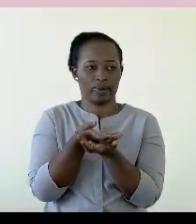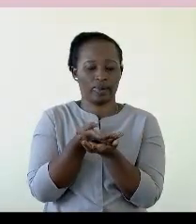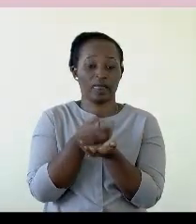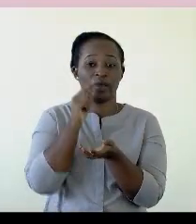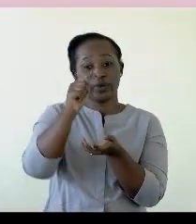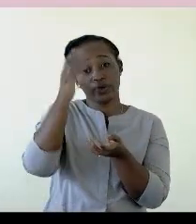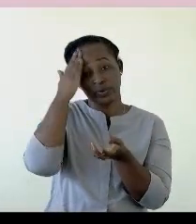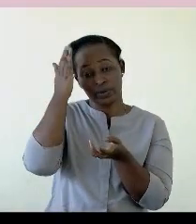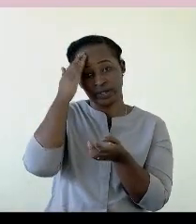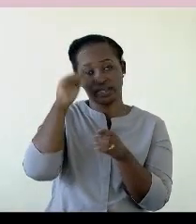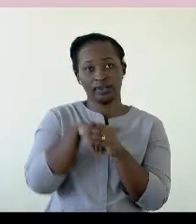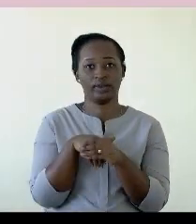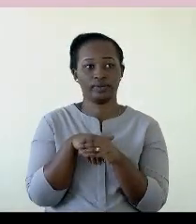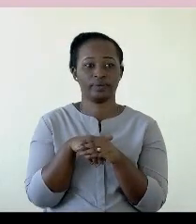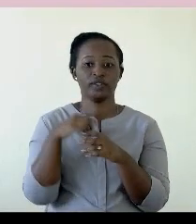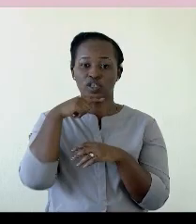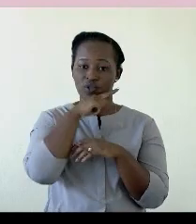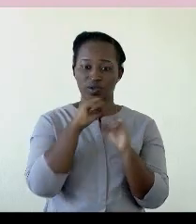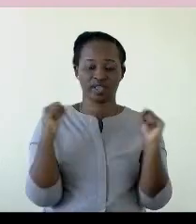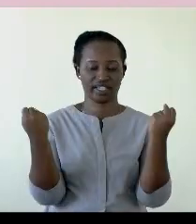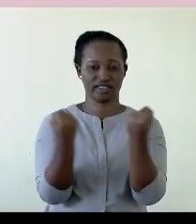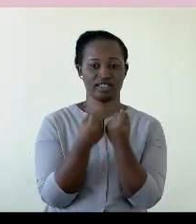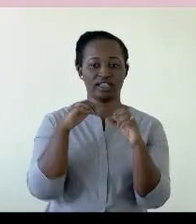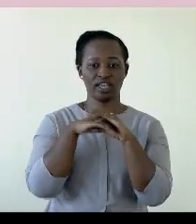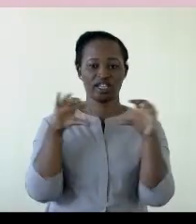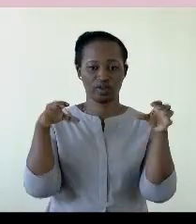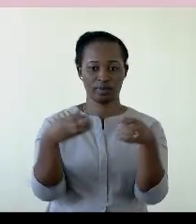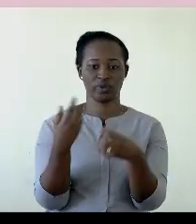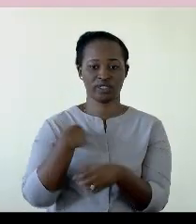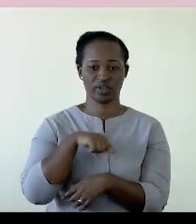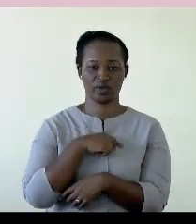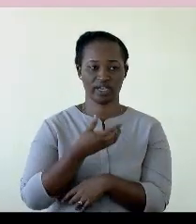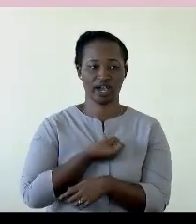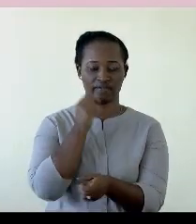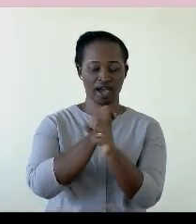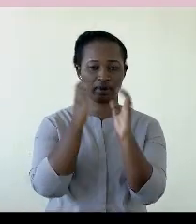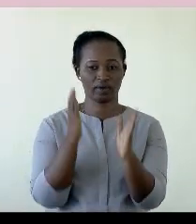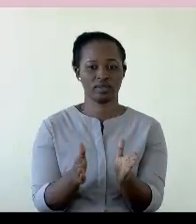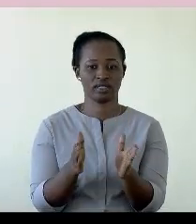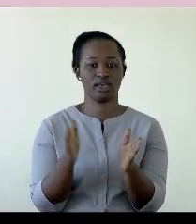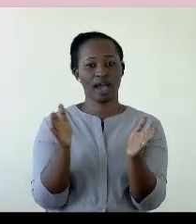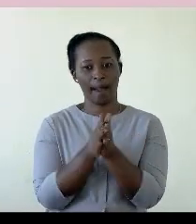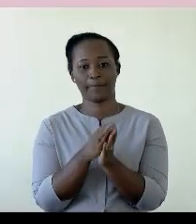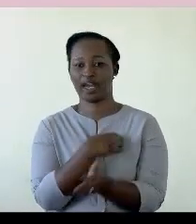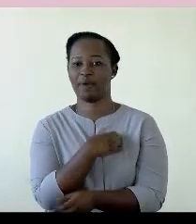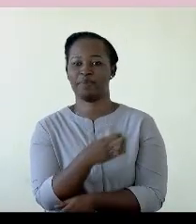You know that in our society, in a community, we have employers and employees.